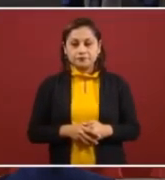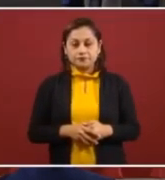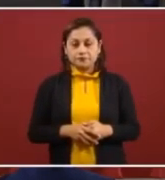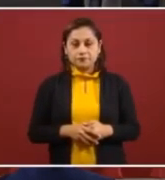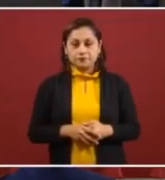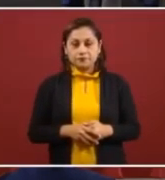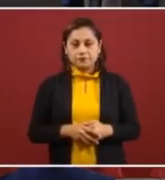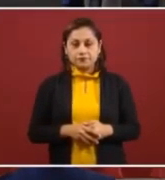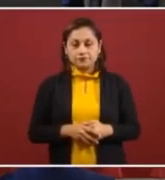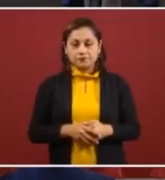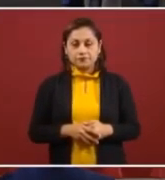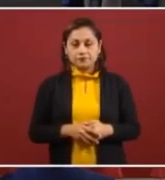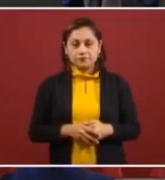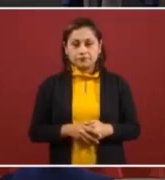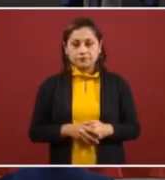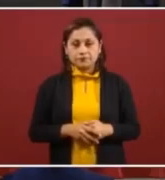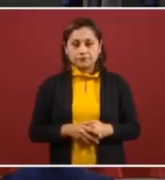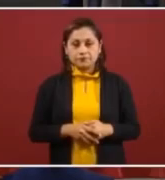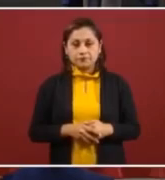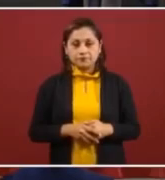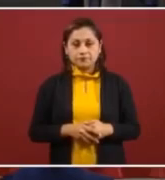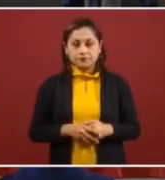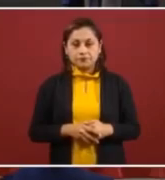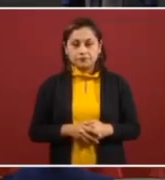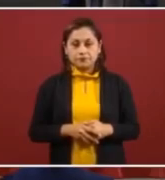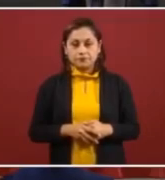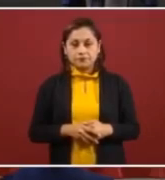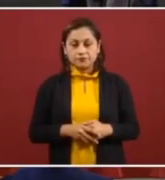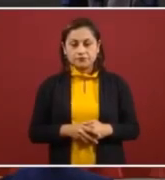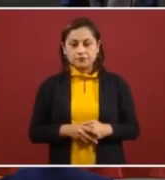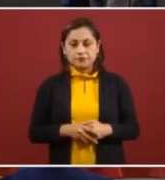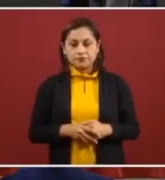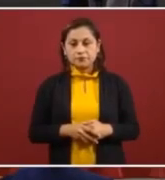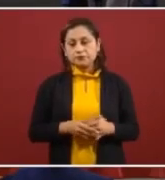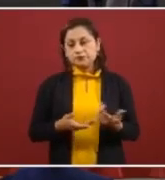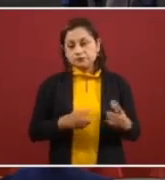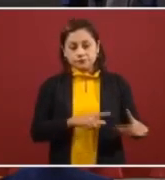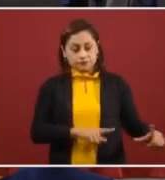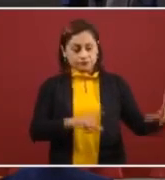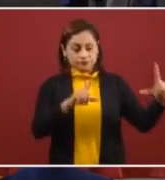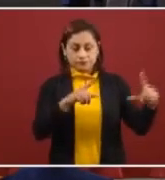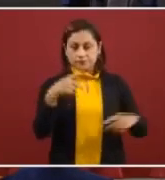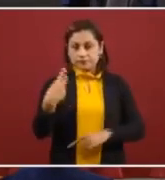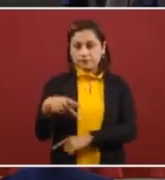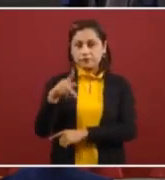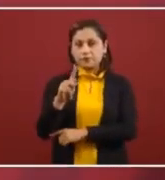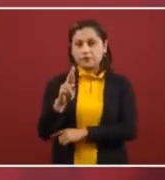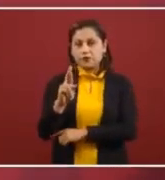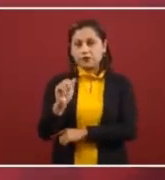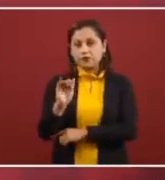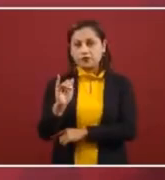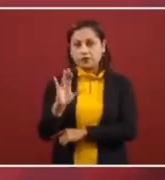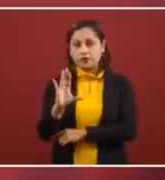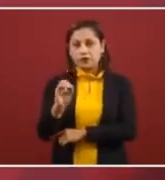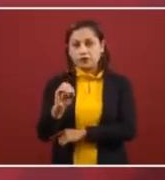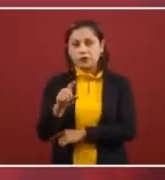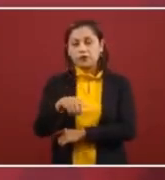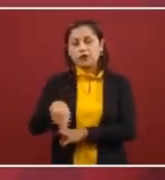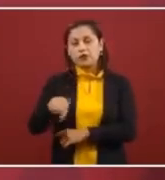and whoever comes out on this are the ones that had the best prices for the past